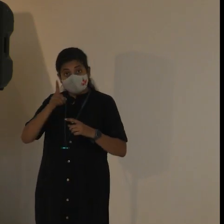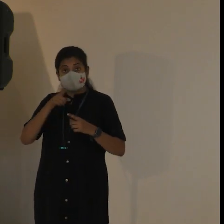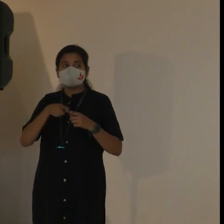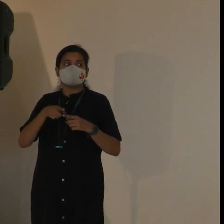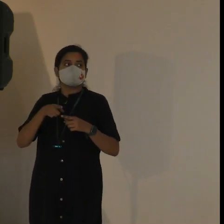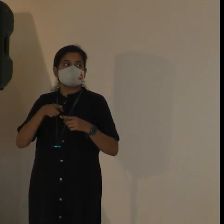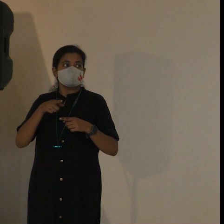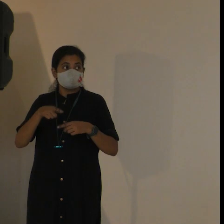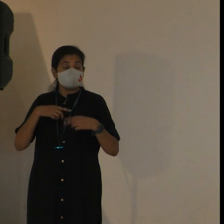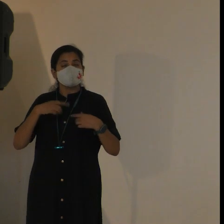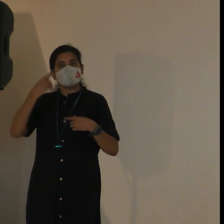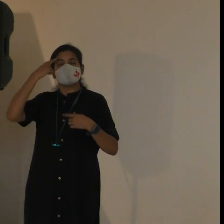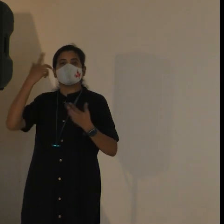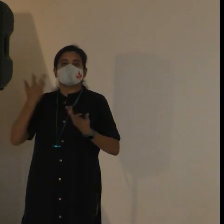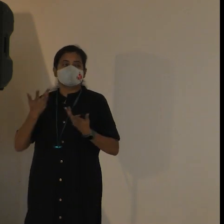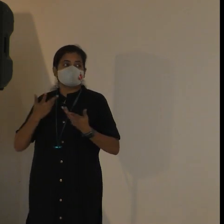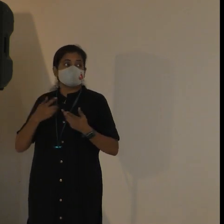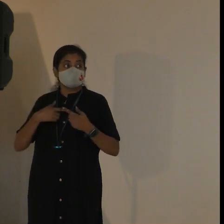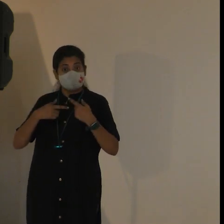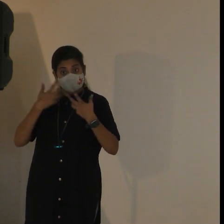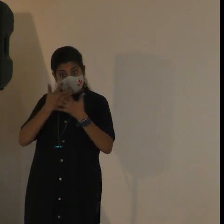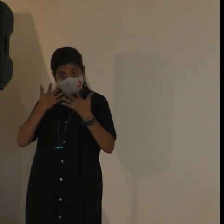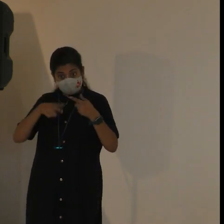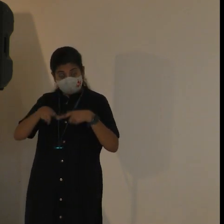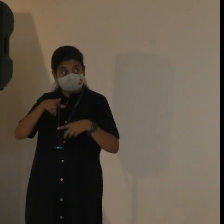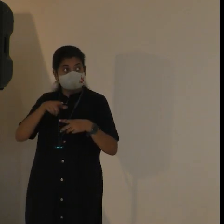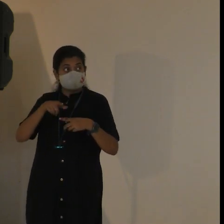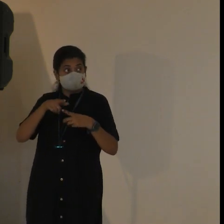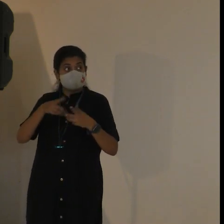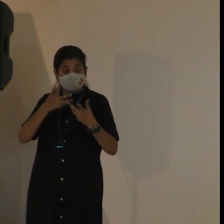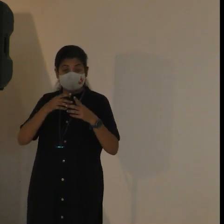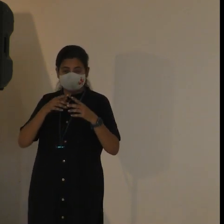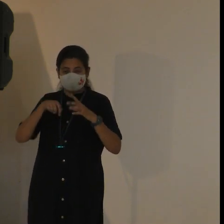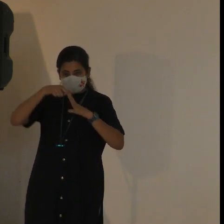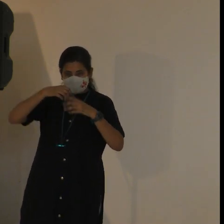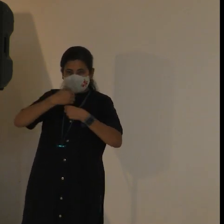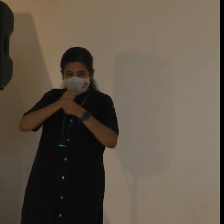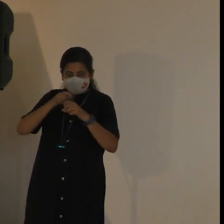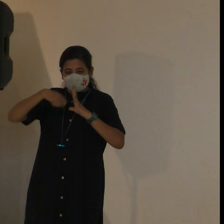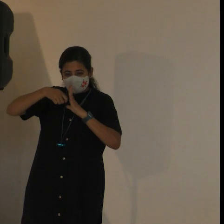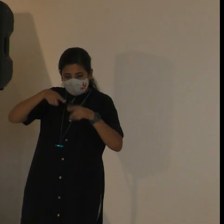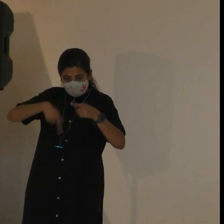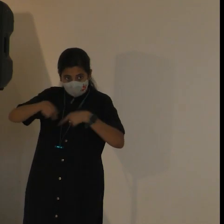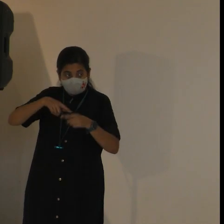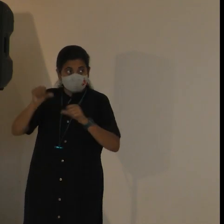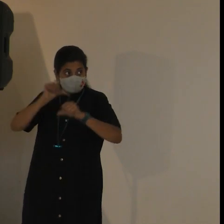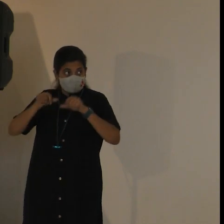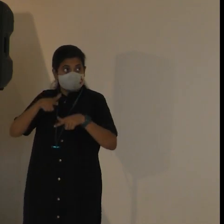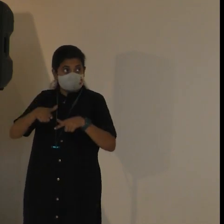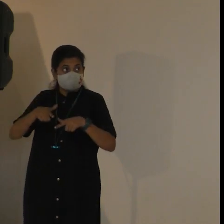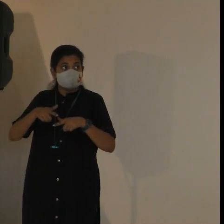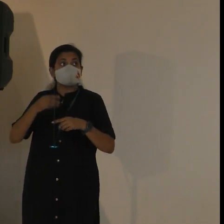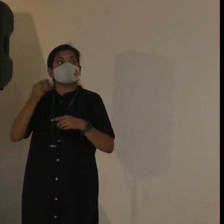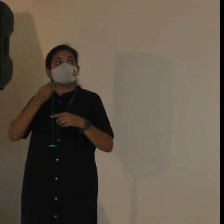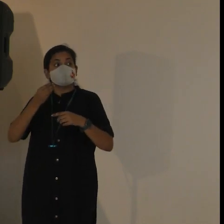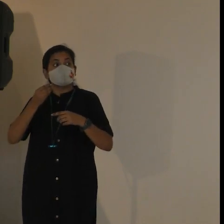but that said, I think everything at the museum is animatable, as long as I use some